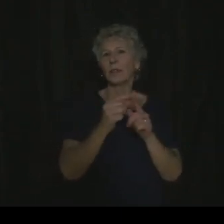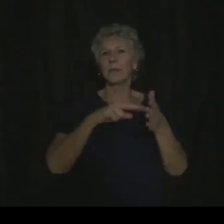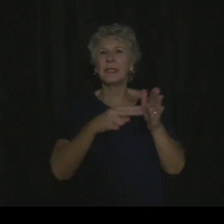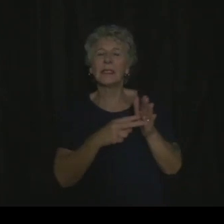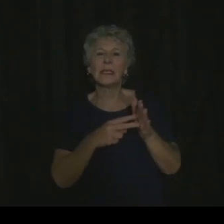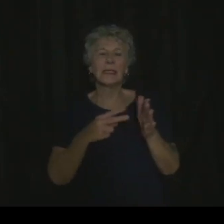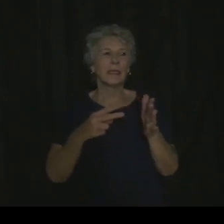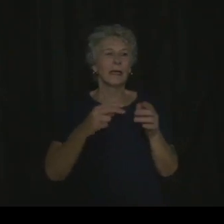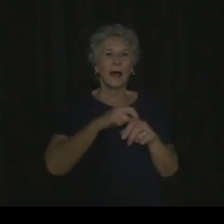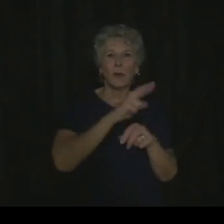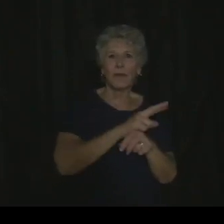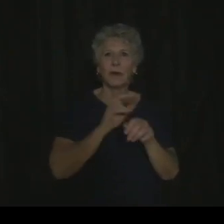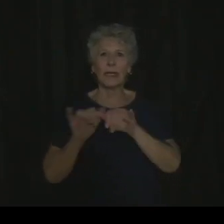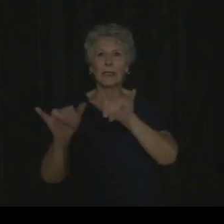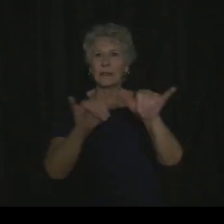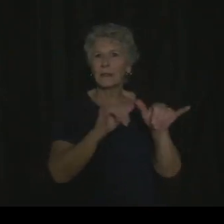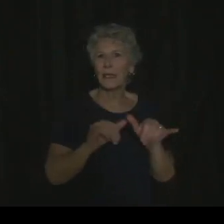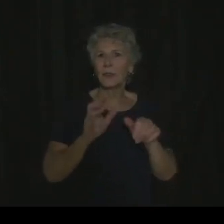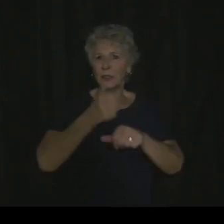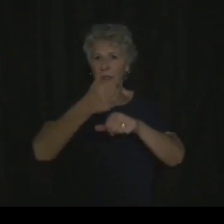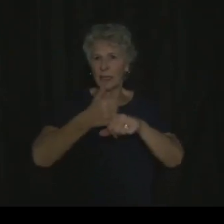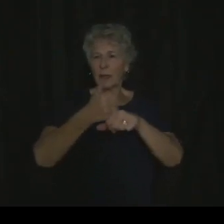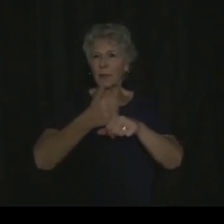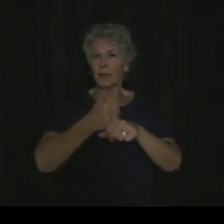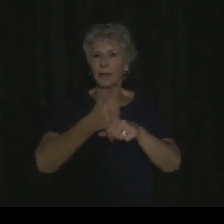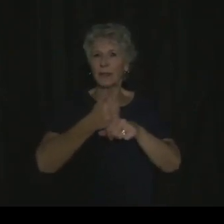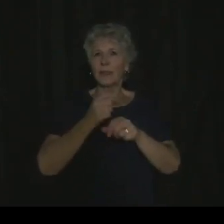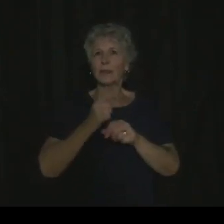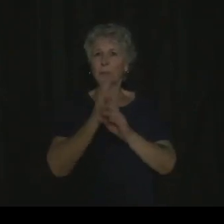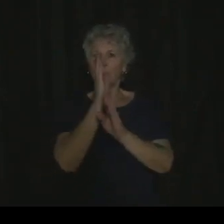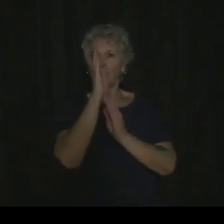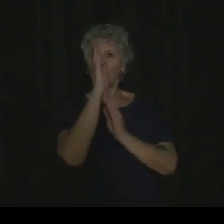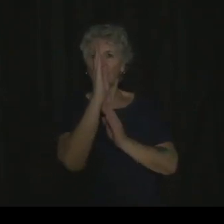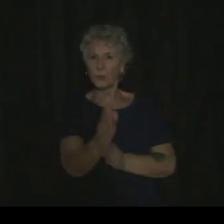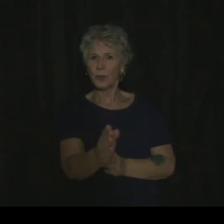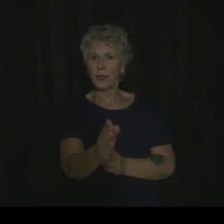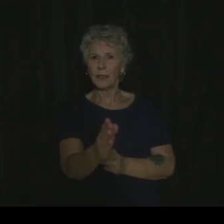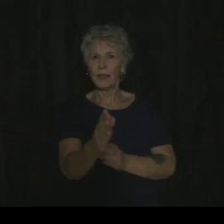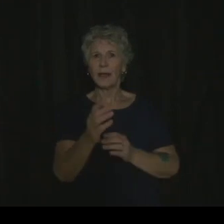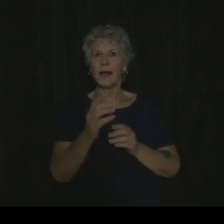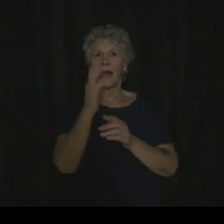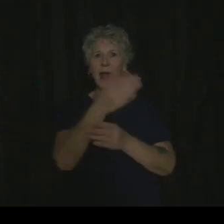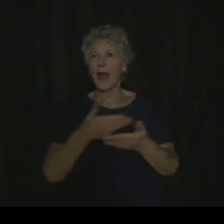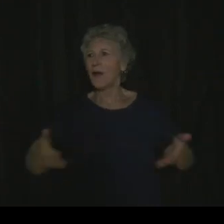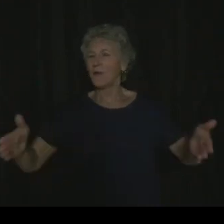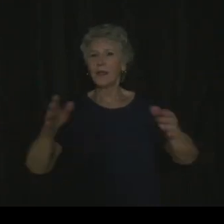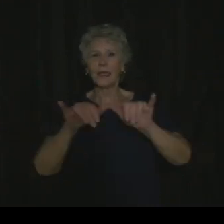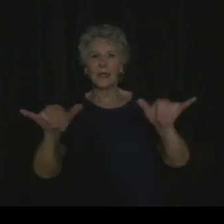refer to a standard that is set, that is perfectly straight, and that everything else is measured up to